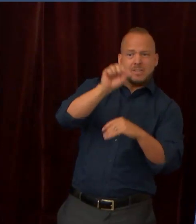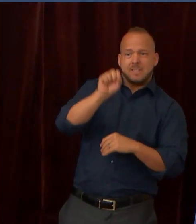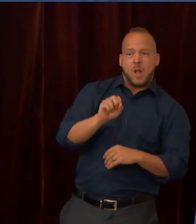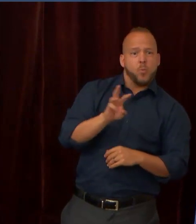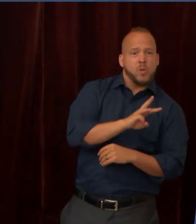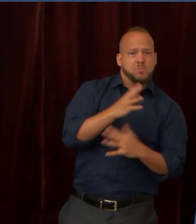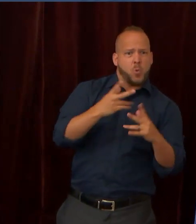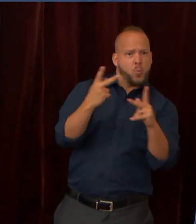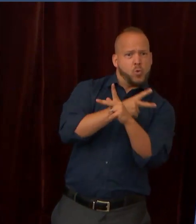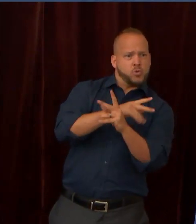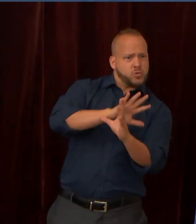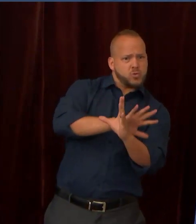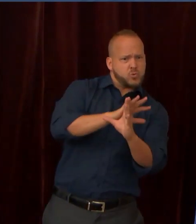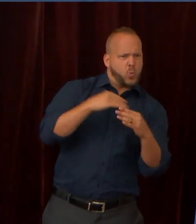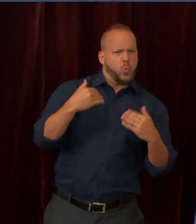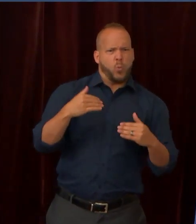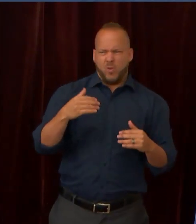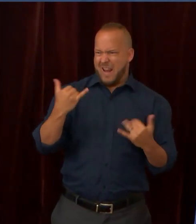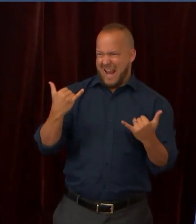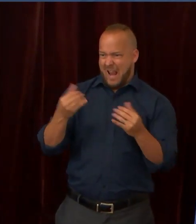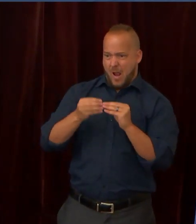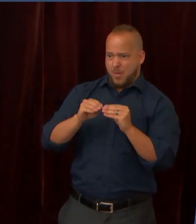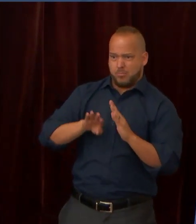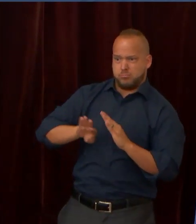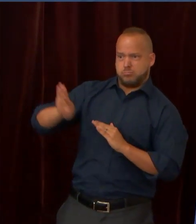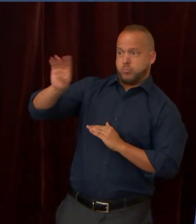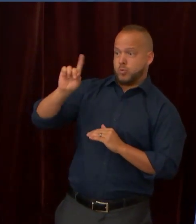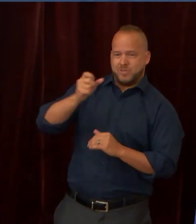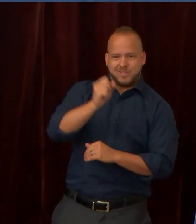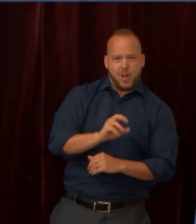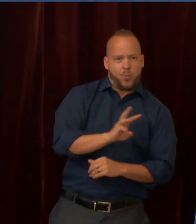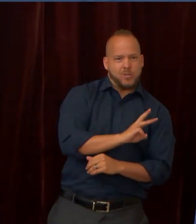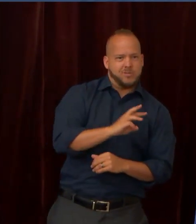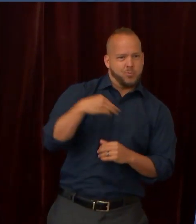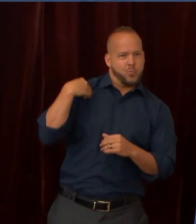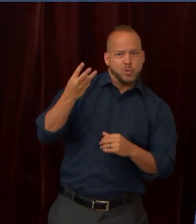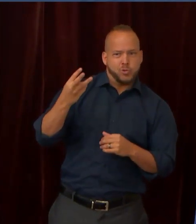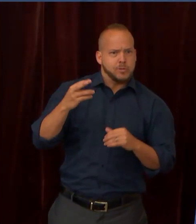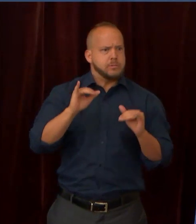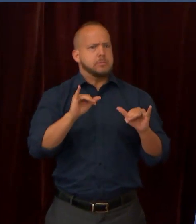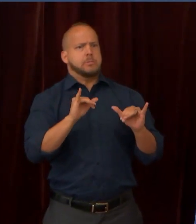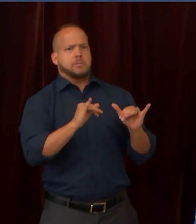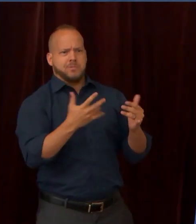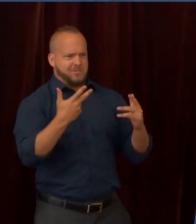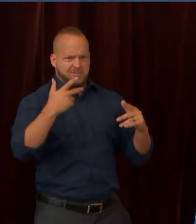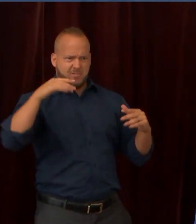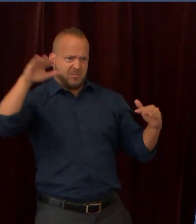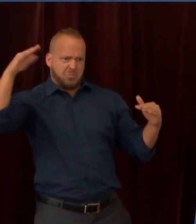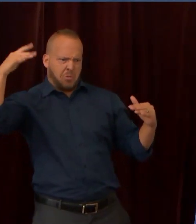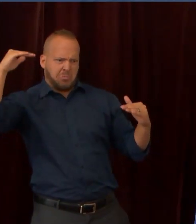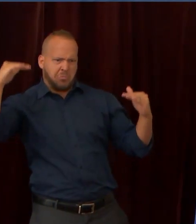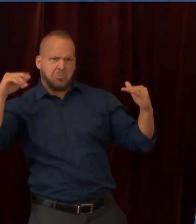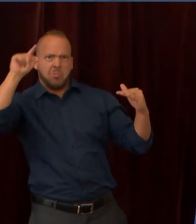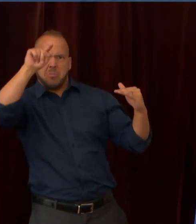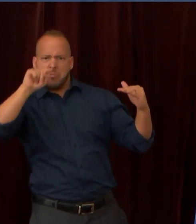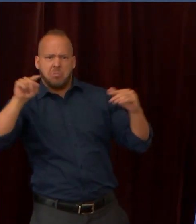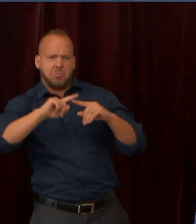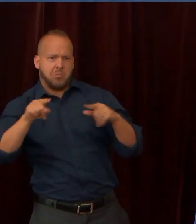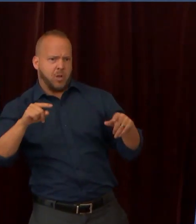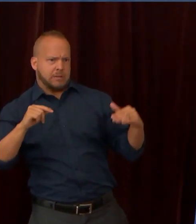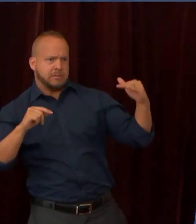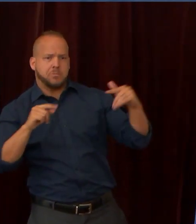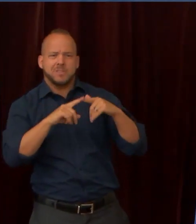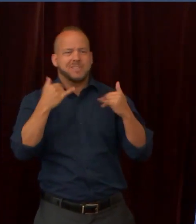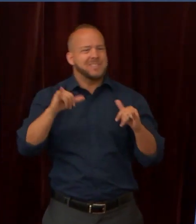will prayerfully continue to encourage online worship, and I will patiently wait with